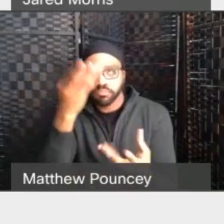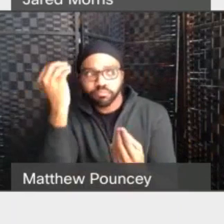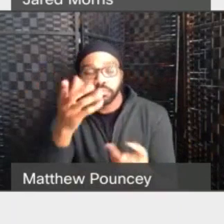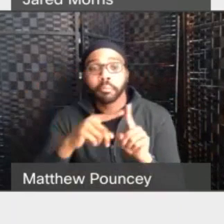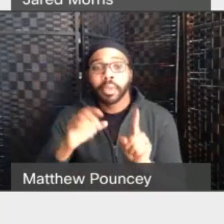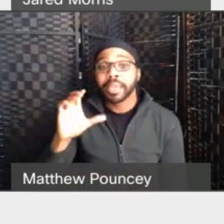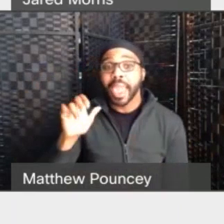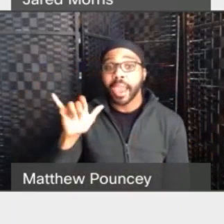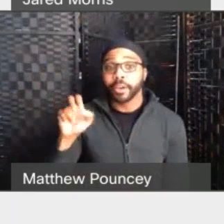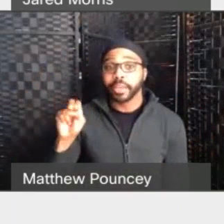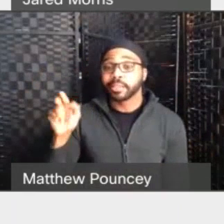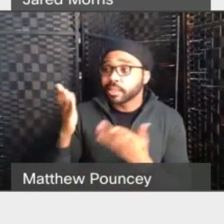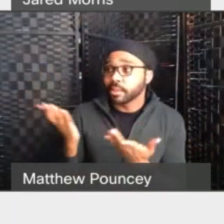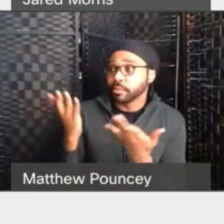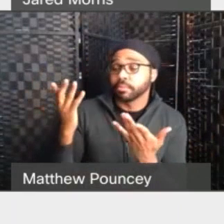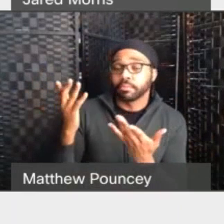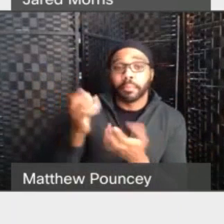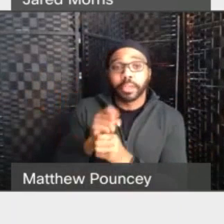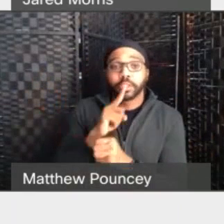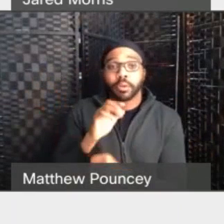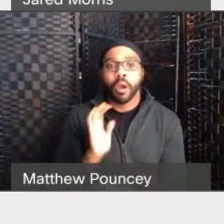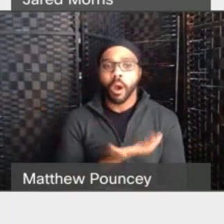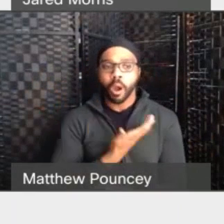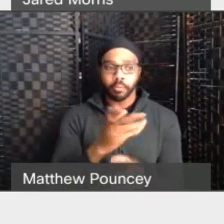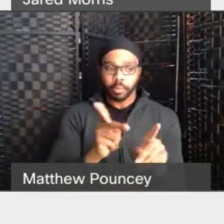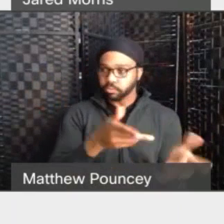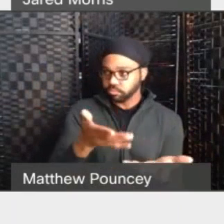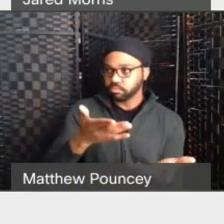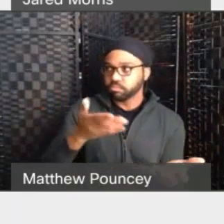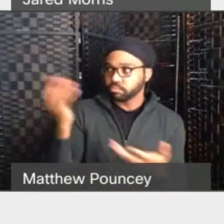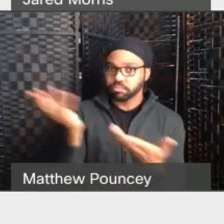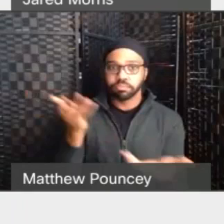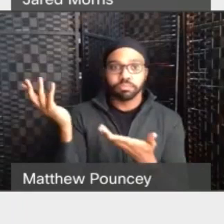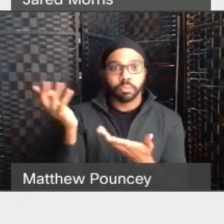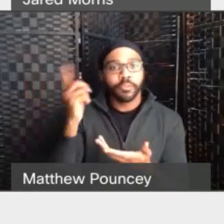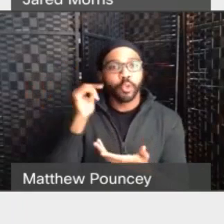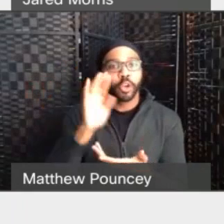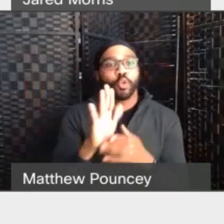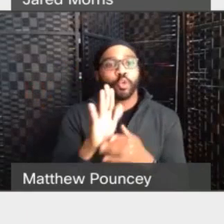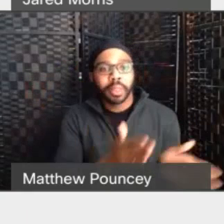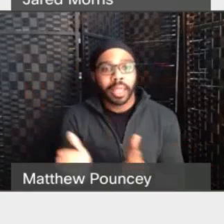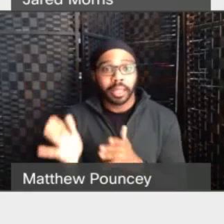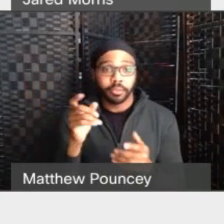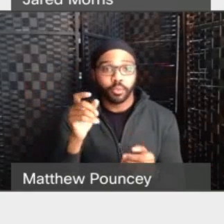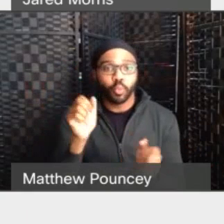the needs of our folks are kept in mind as they do their planning for the rollout. So